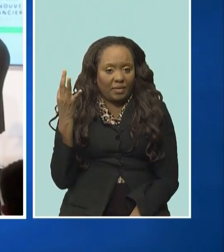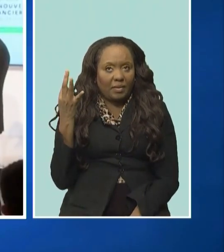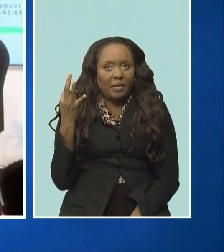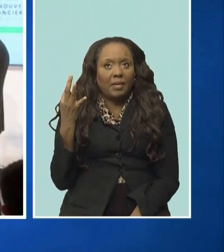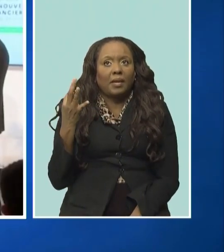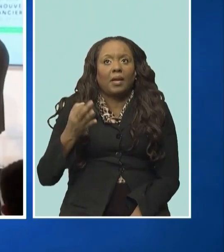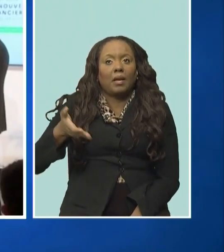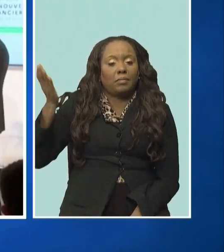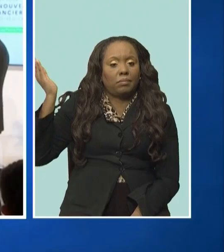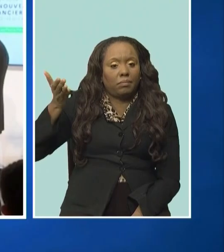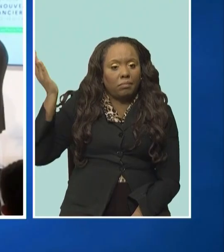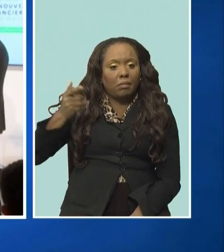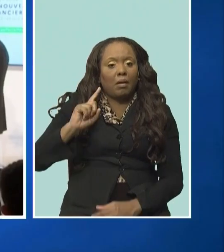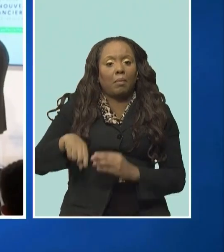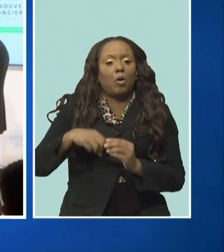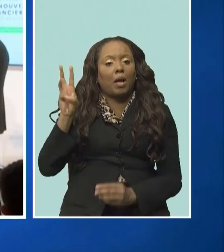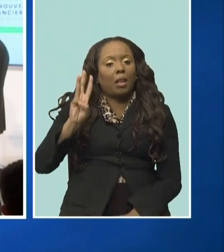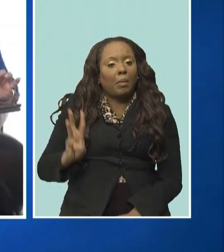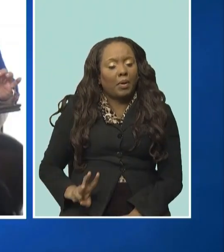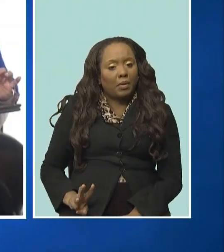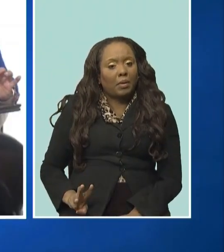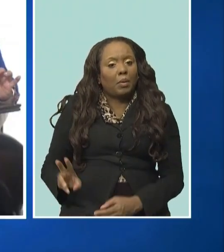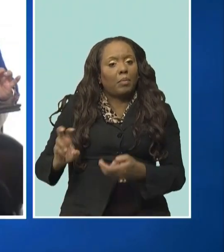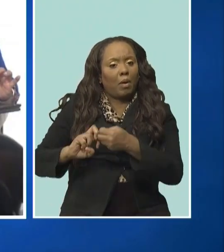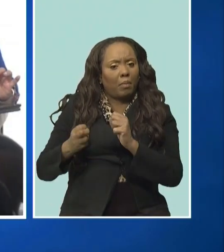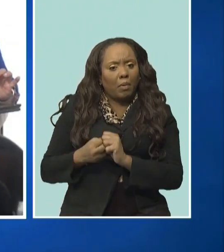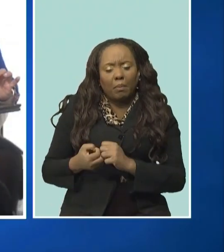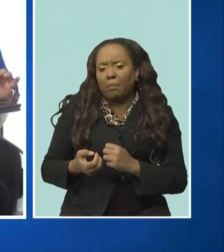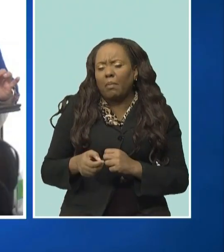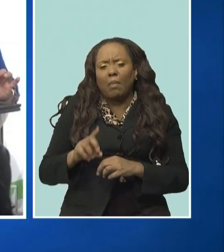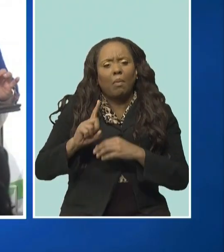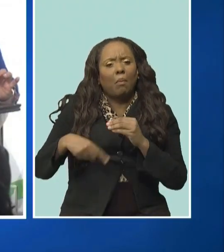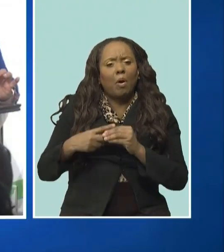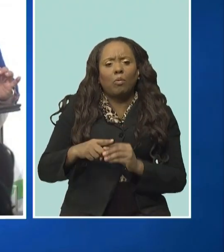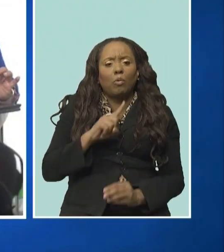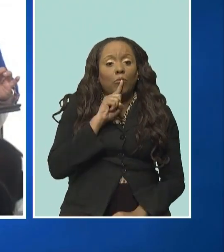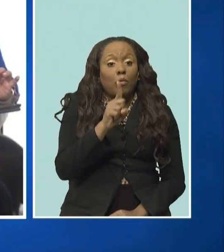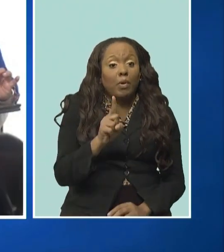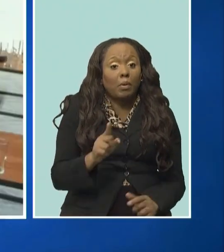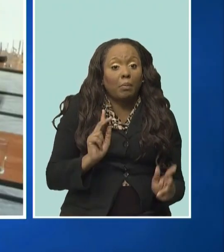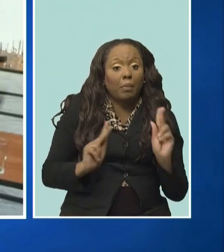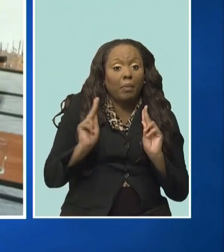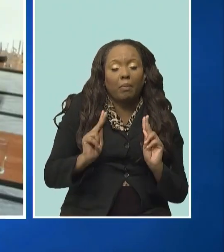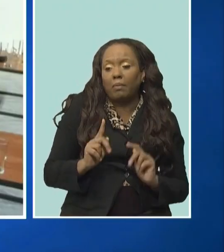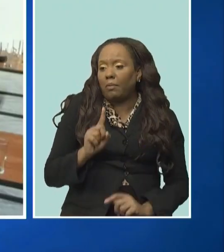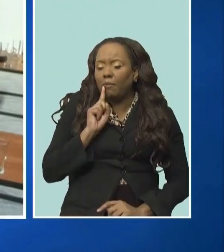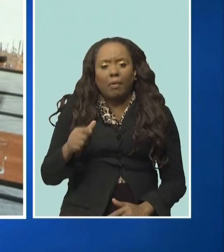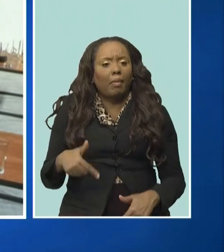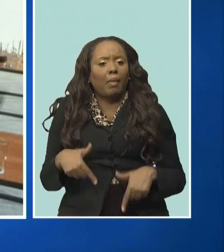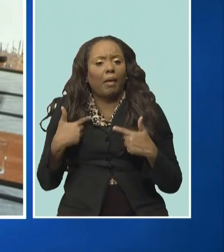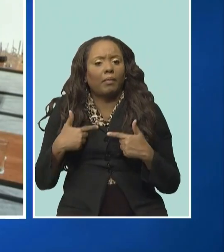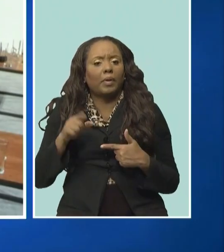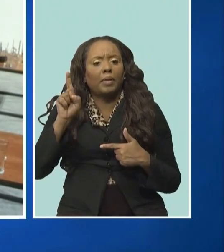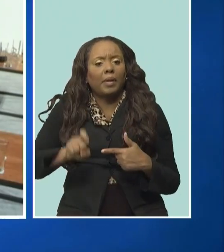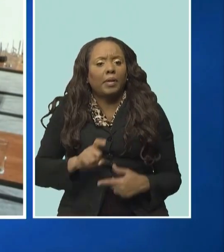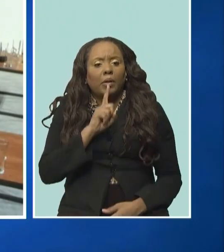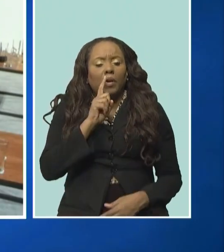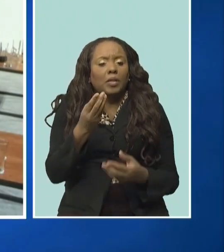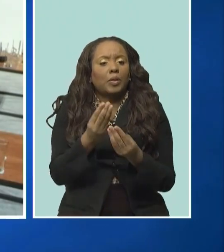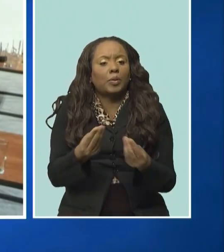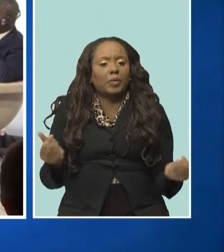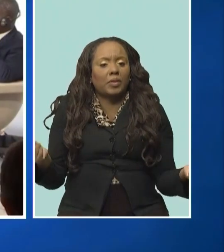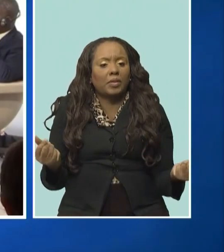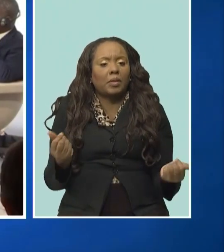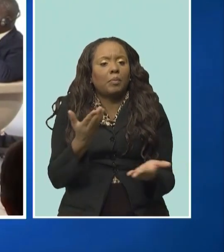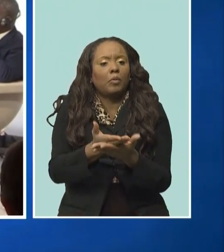told the forum the climate crisis concerns real lives and real people with real problems seeking solutions. He says the evidence